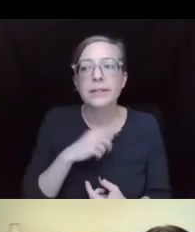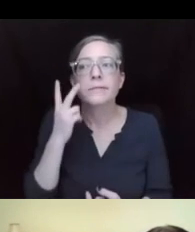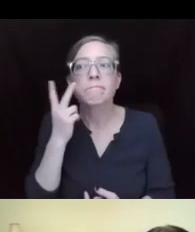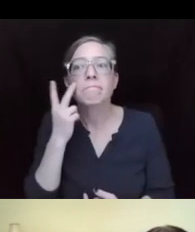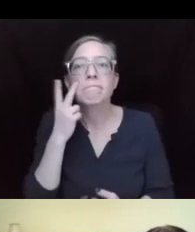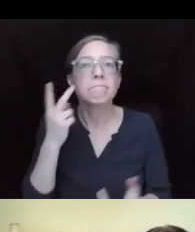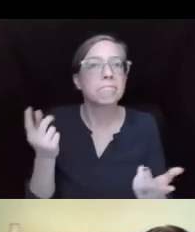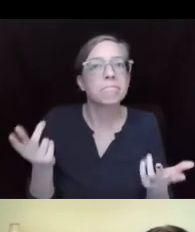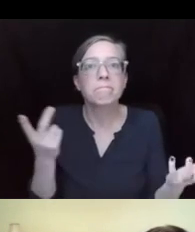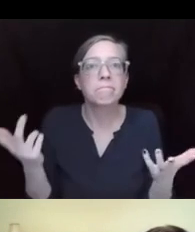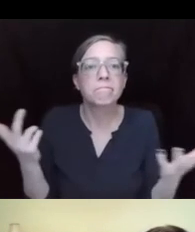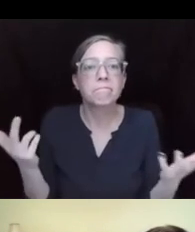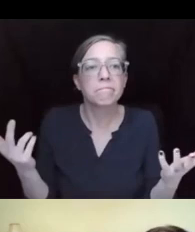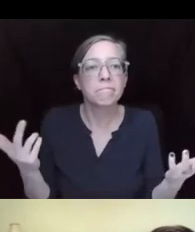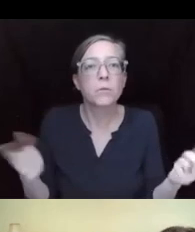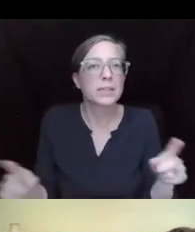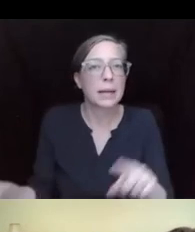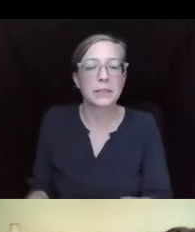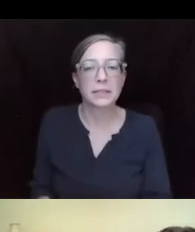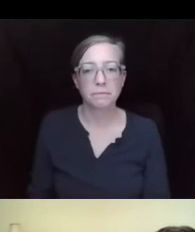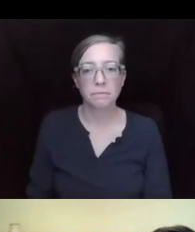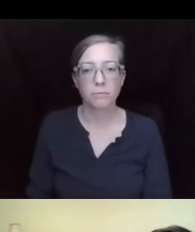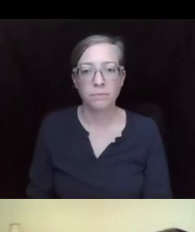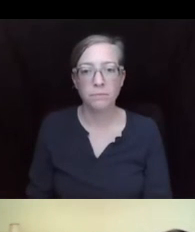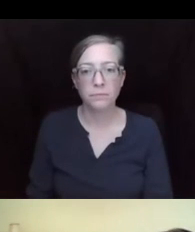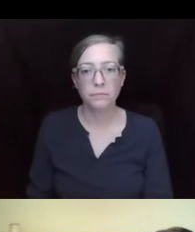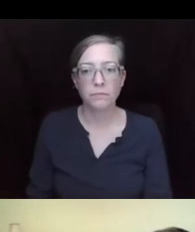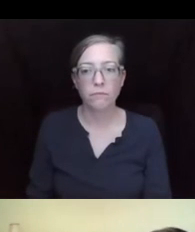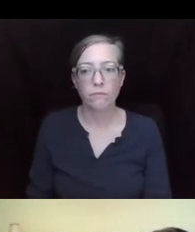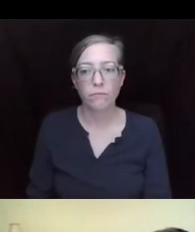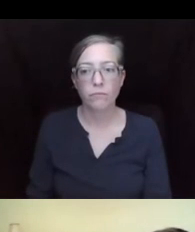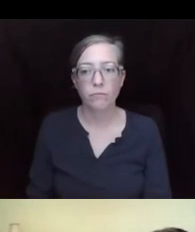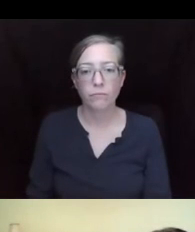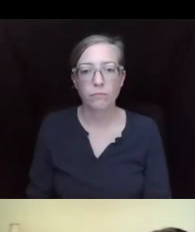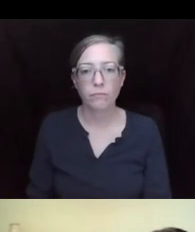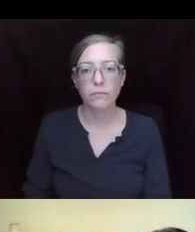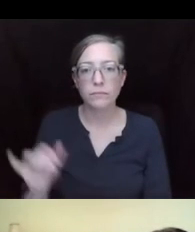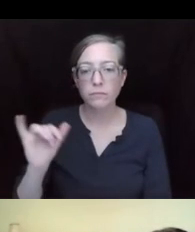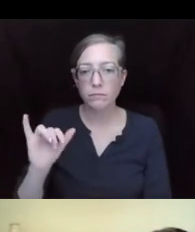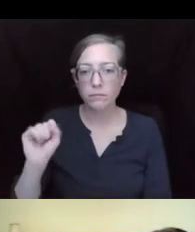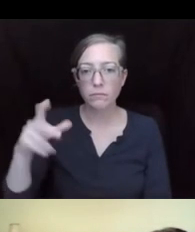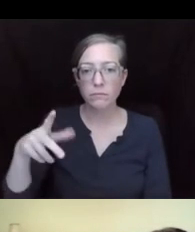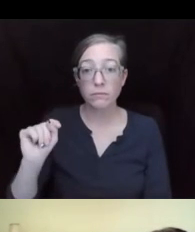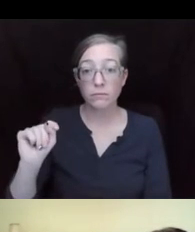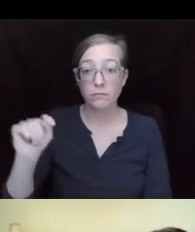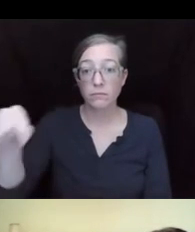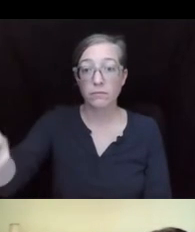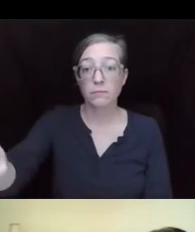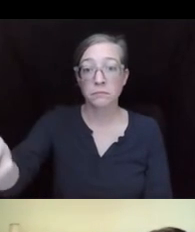have working on. We also wanted to let everyone know that in September, we have our next